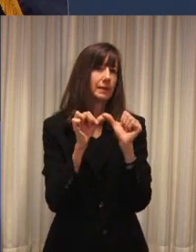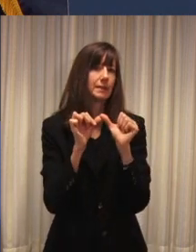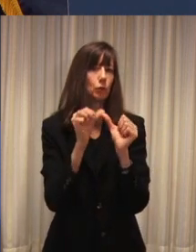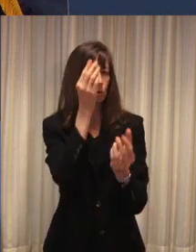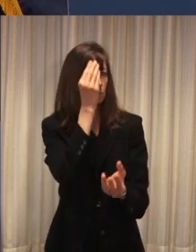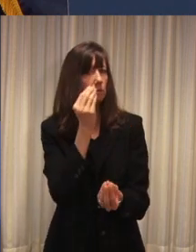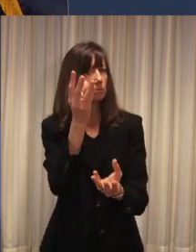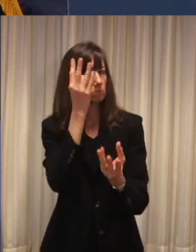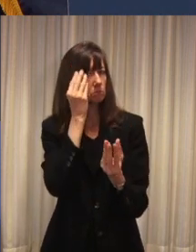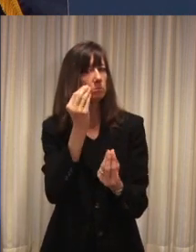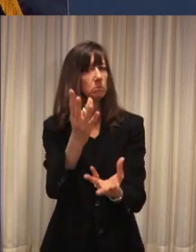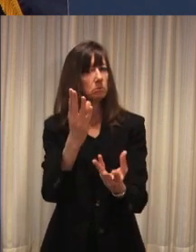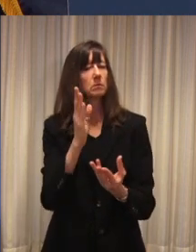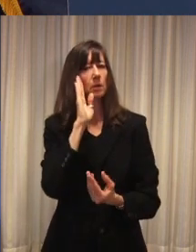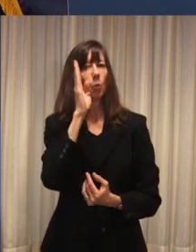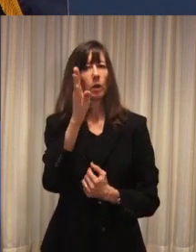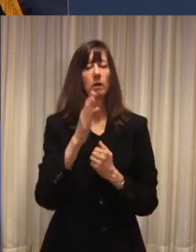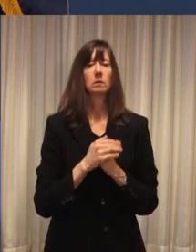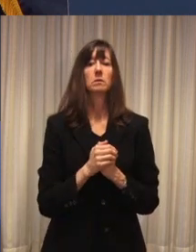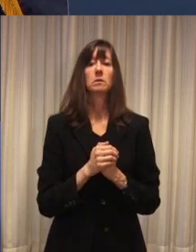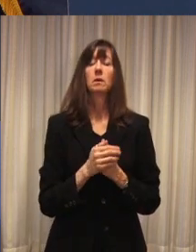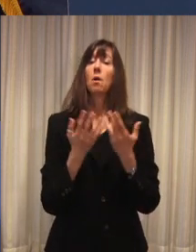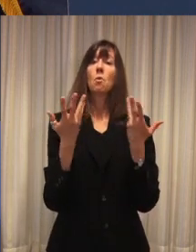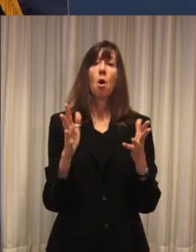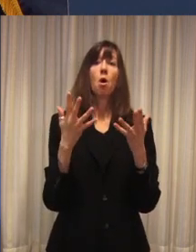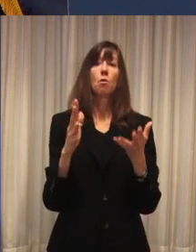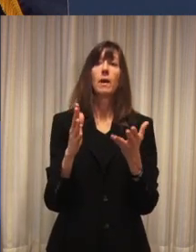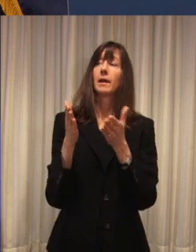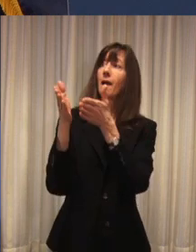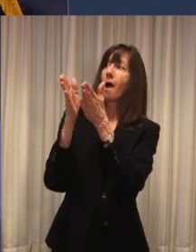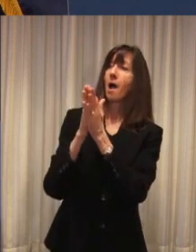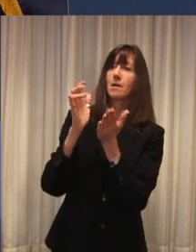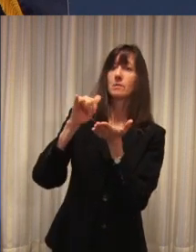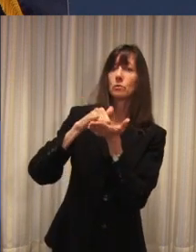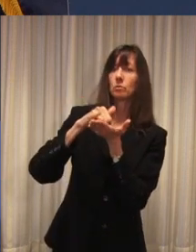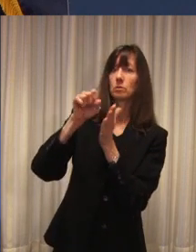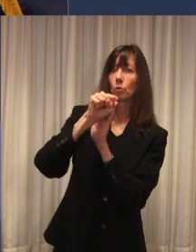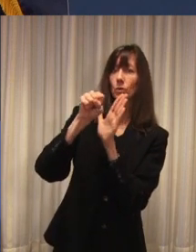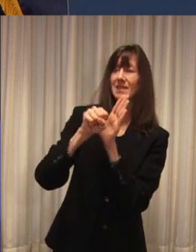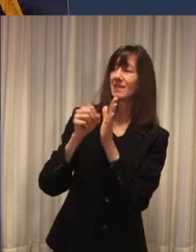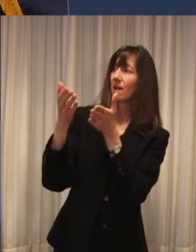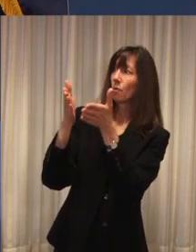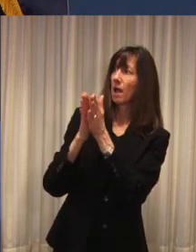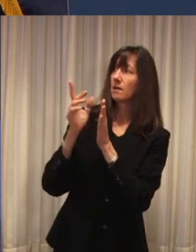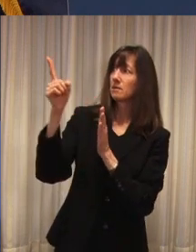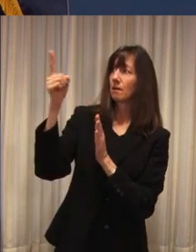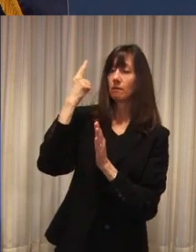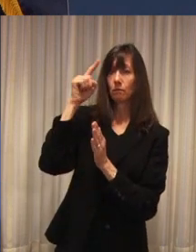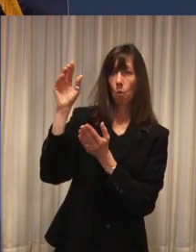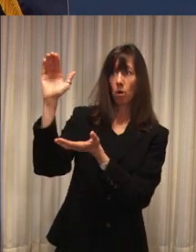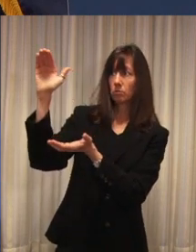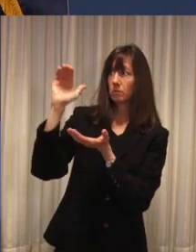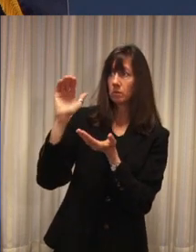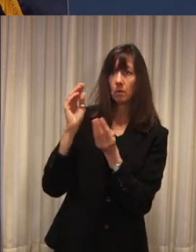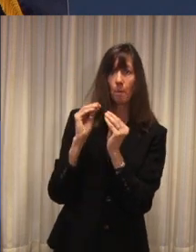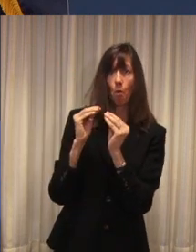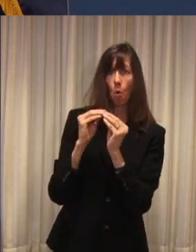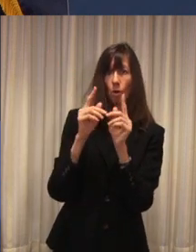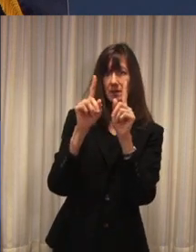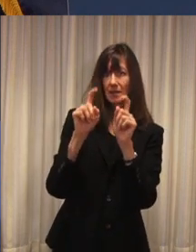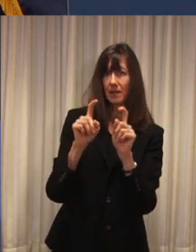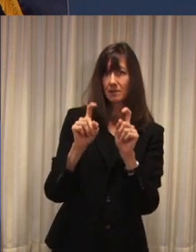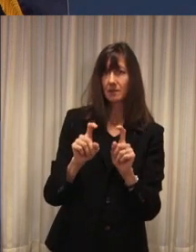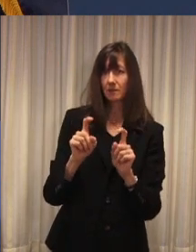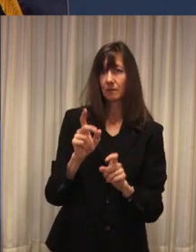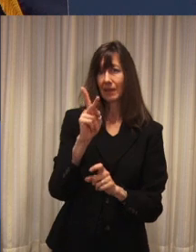put in actually, a request to New York State for more tests. And we are asking for their help on that. We need about